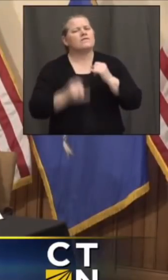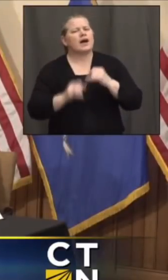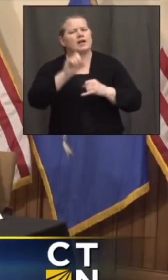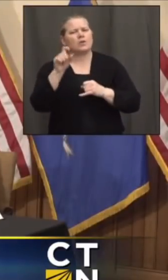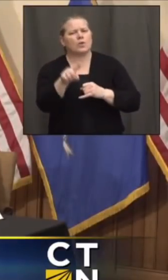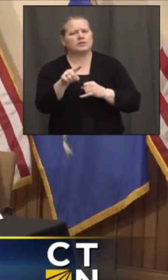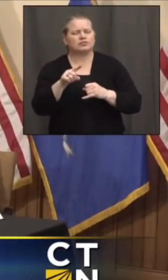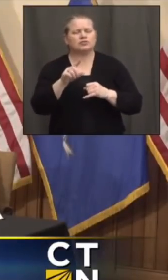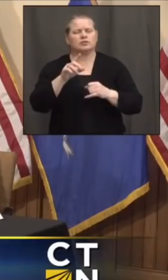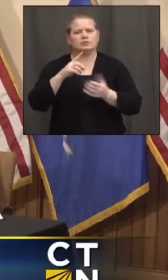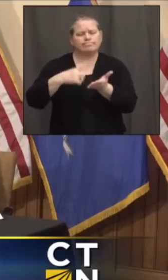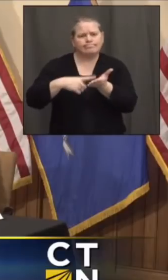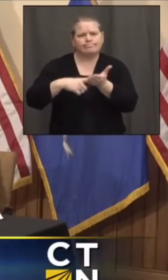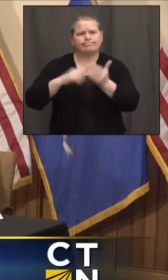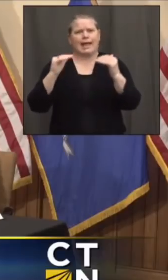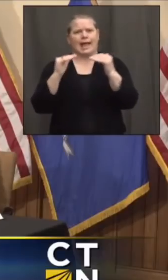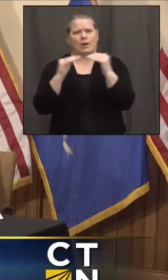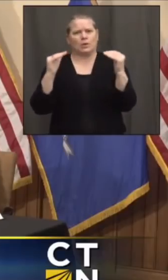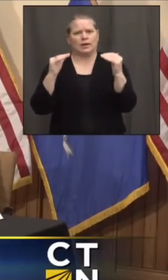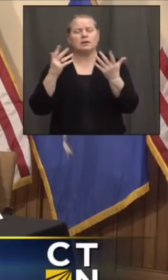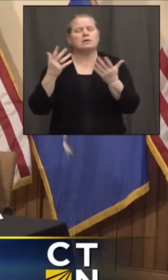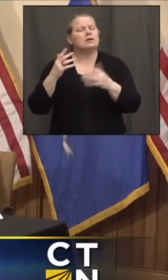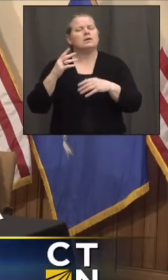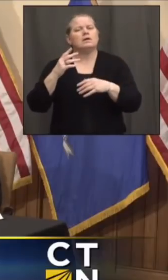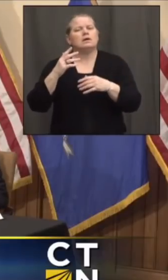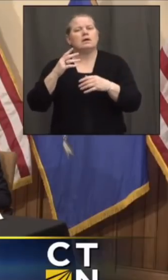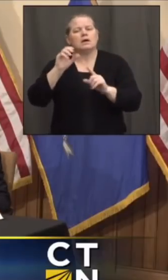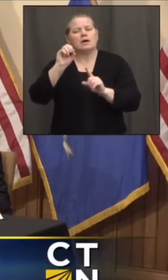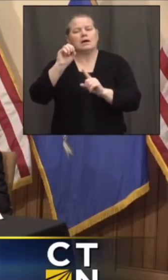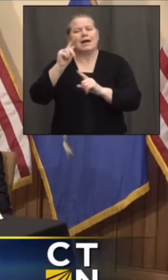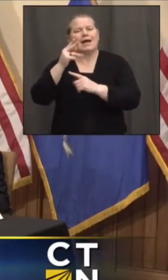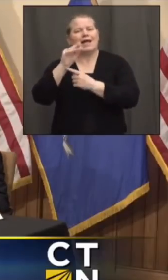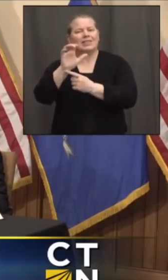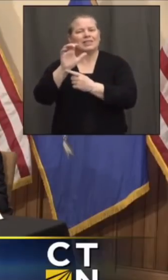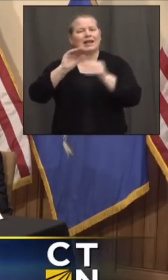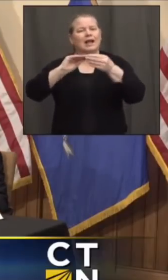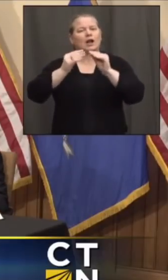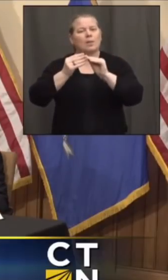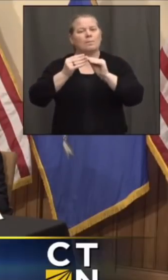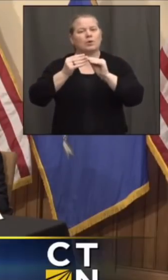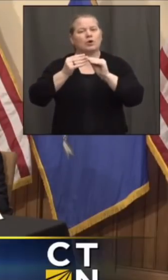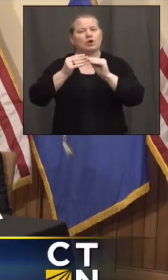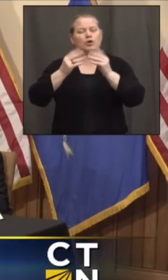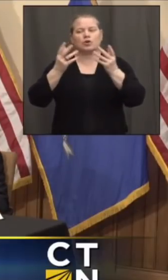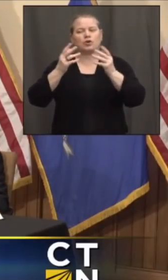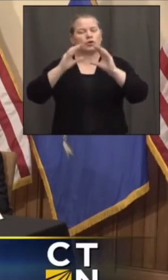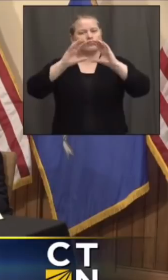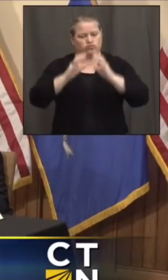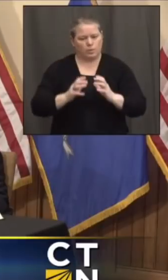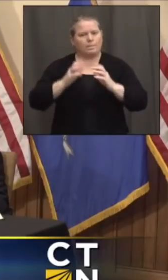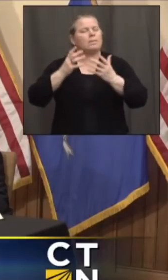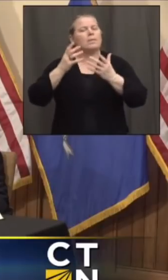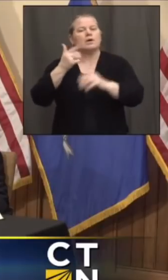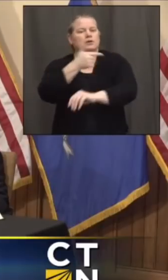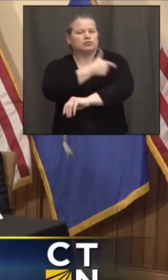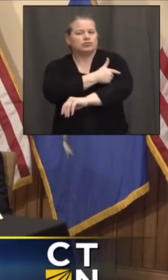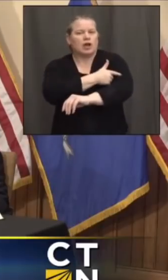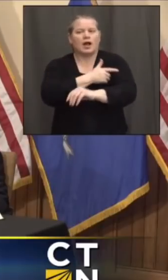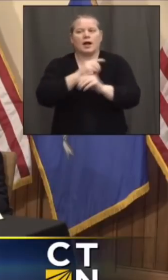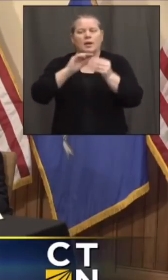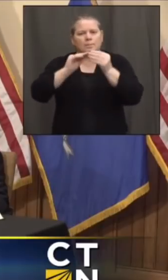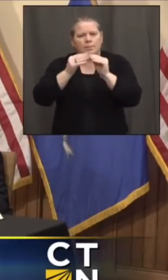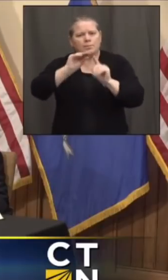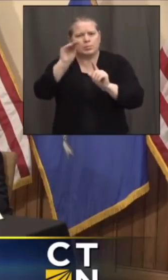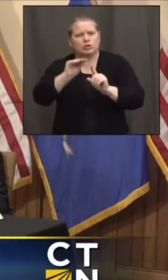breakdown of vaccinations by ethnicity right now? Do you have that, Josh? Yeah, so the team is working on that. It's challenging to